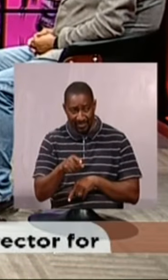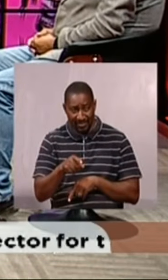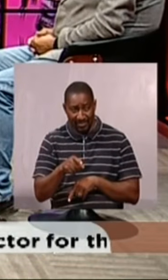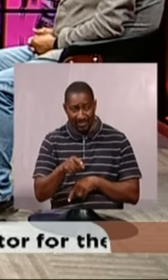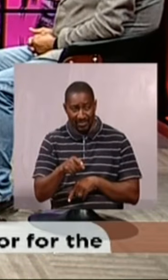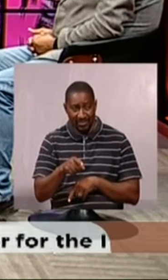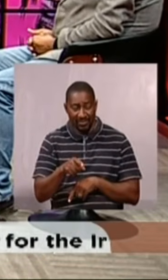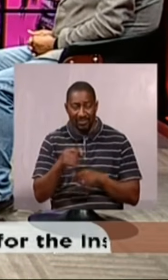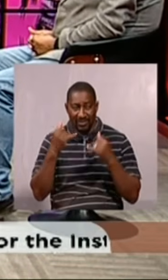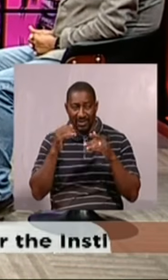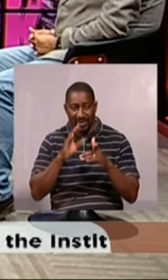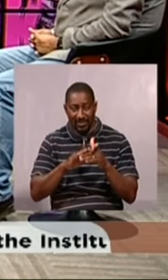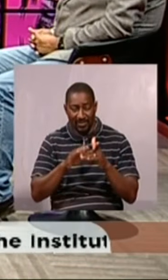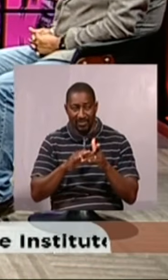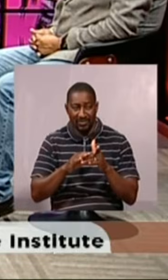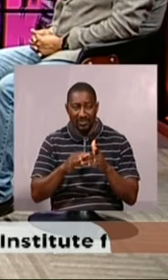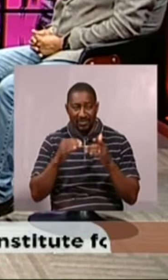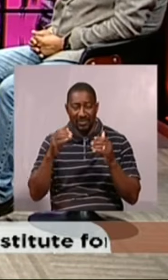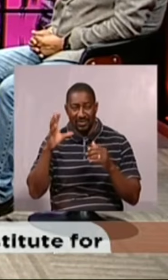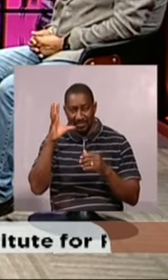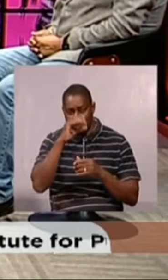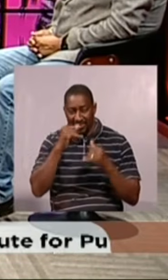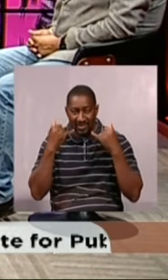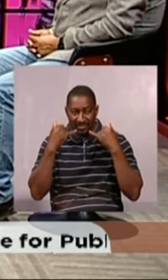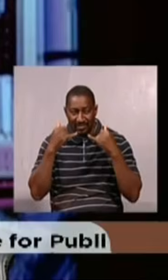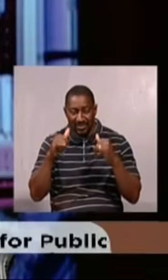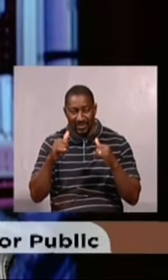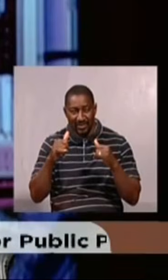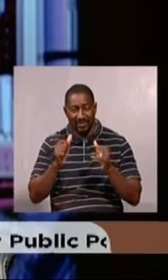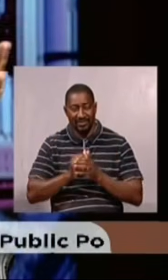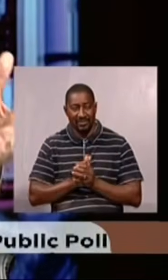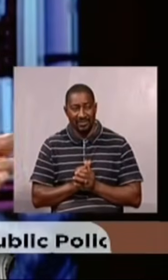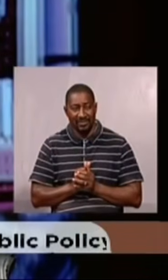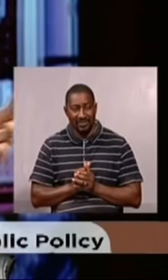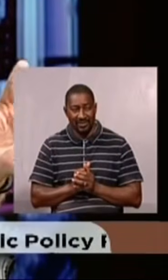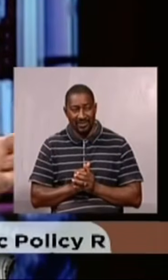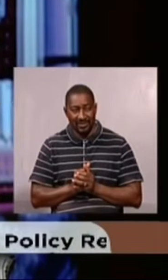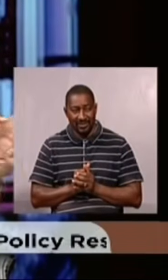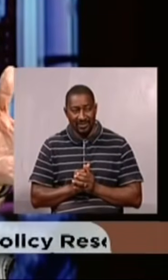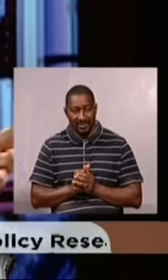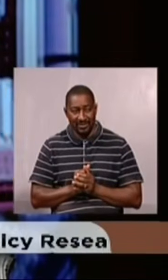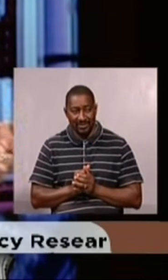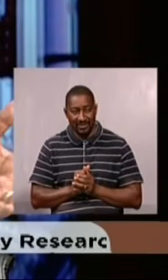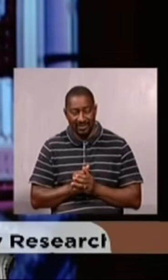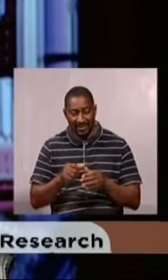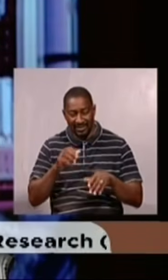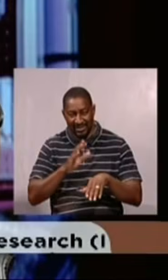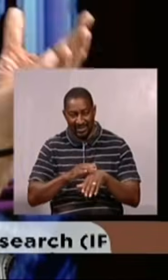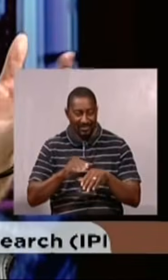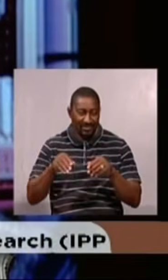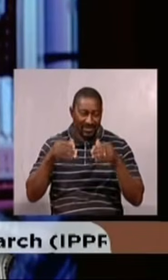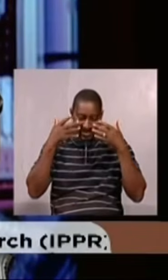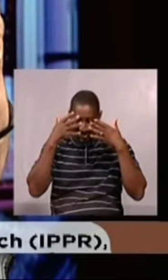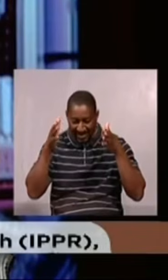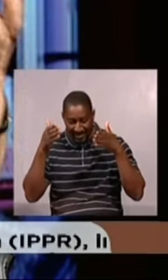the disinformation that's being put out there and putting out alerts. Of course, unfortunately, the alerts are never anywhere near as popular as the